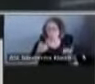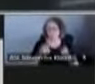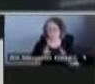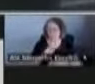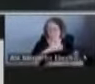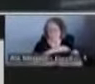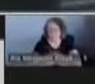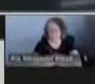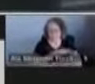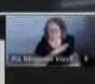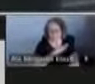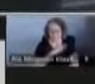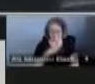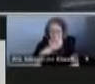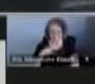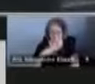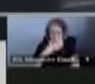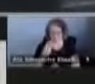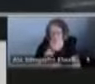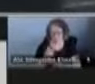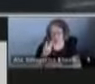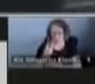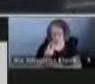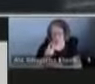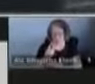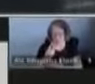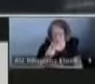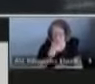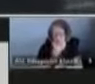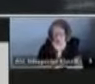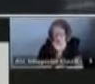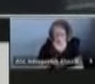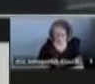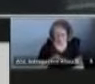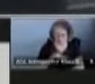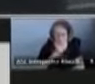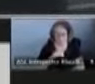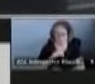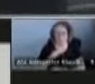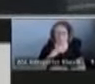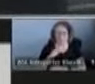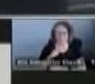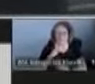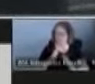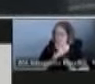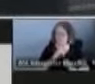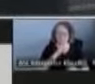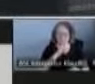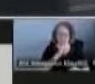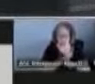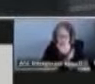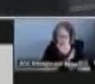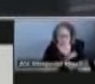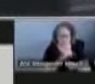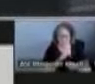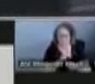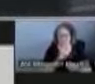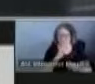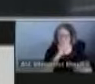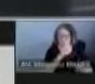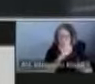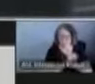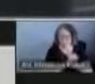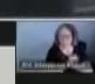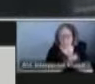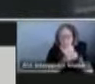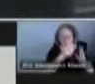staff verifies the source document given by the customer that it's legitimate, not fraudulent. They fill out a form indicating the type of document